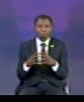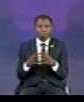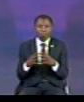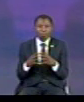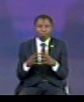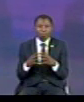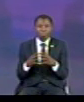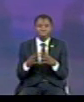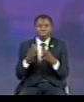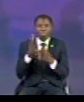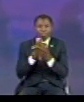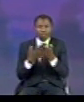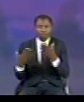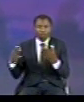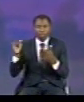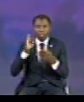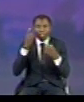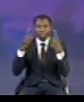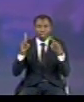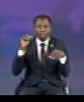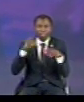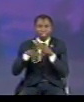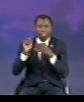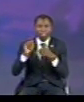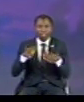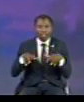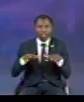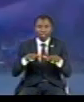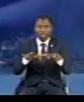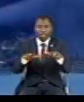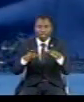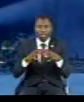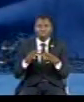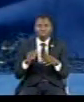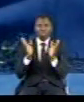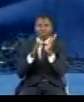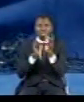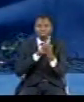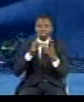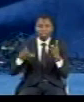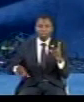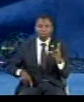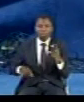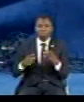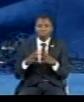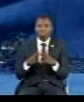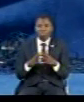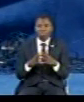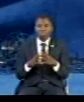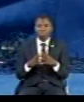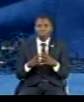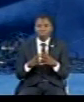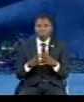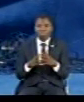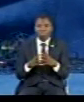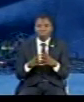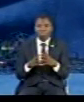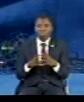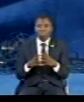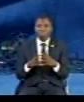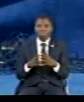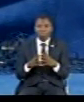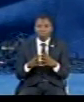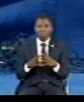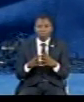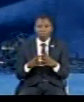Something is happening in the crowd. Praise the Lord. Brethren, I present to you Sister Frances